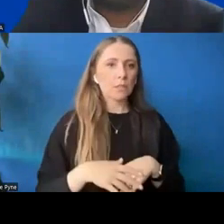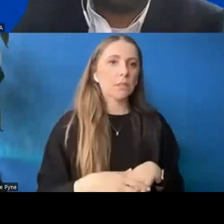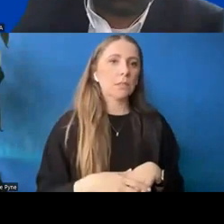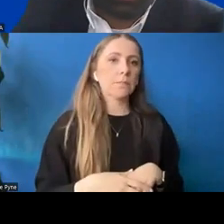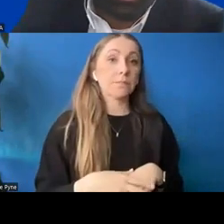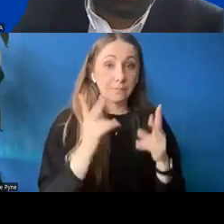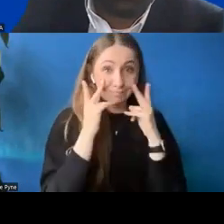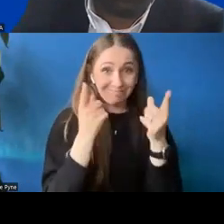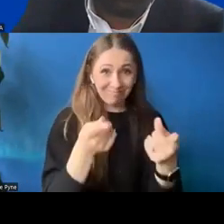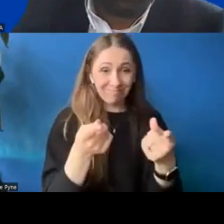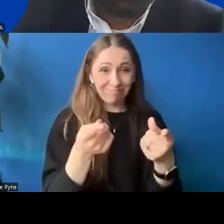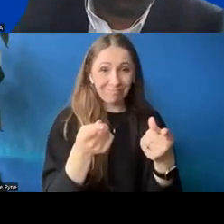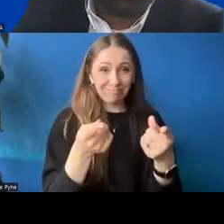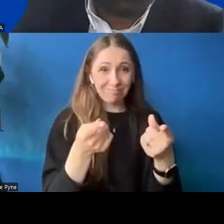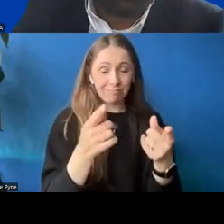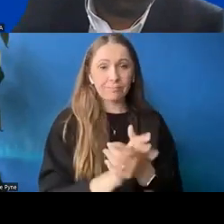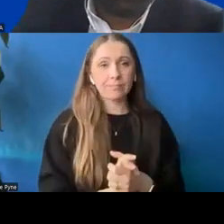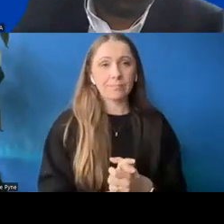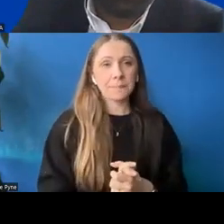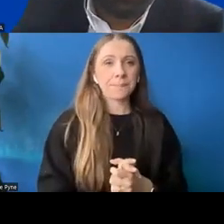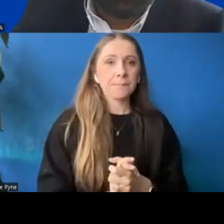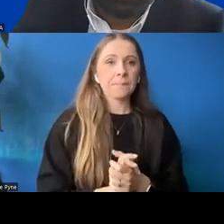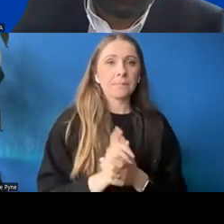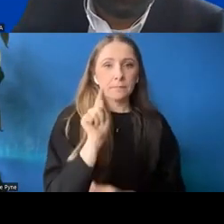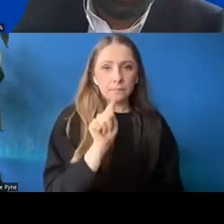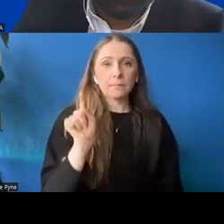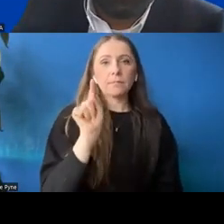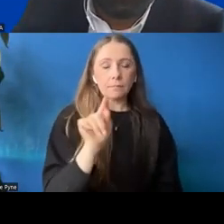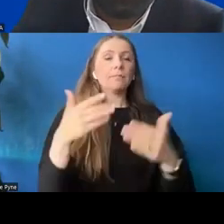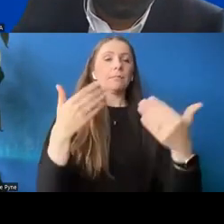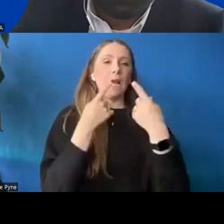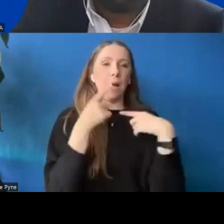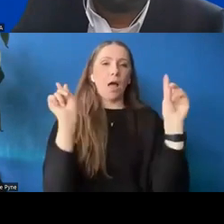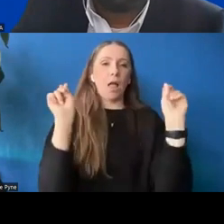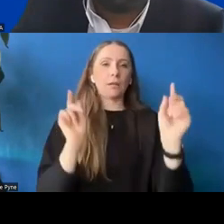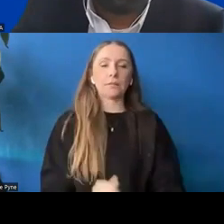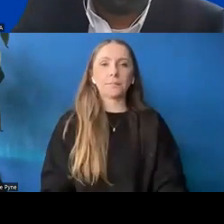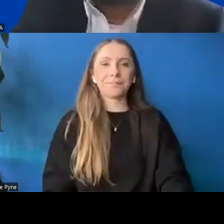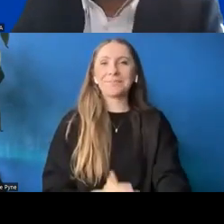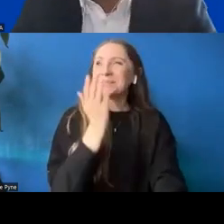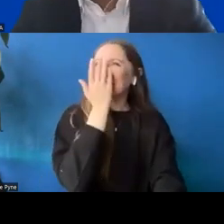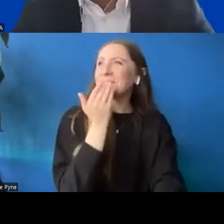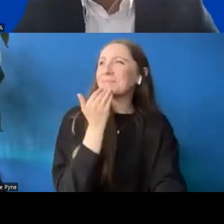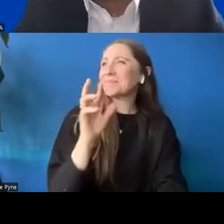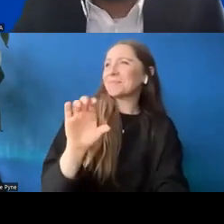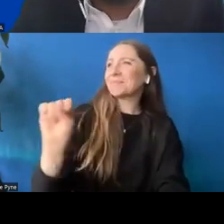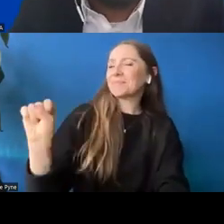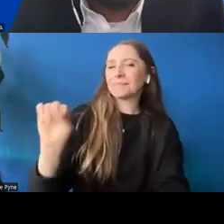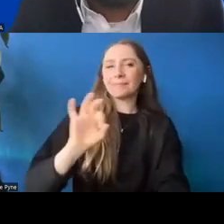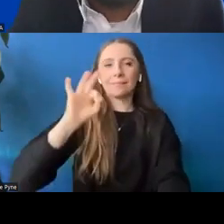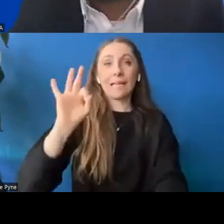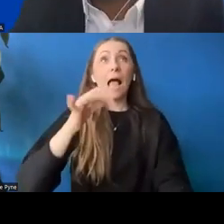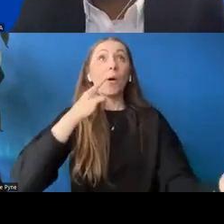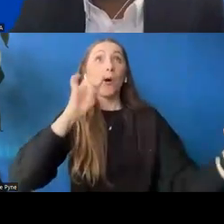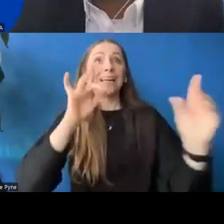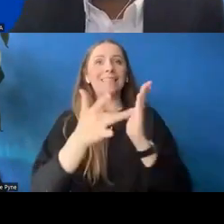Can you guys see the dashboard? I think it's loading right now. Looks good, Ross. Good. Okay, it's working. The